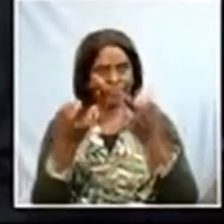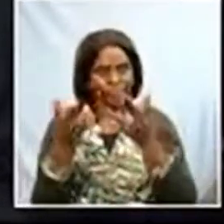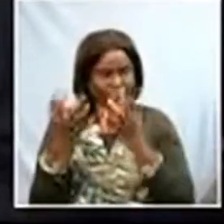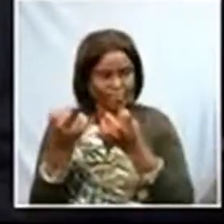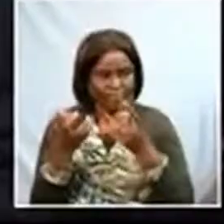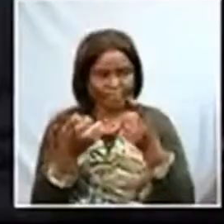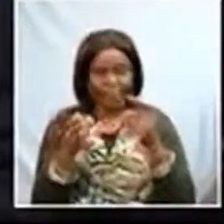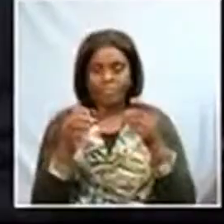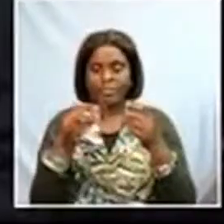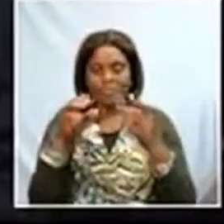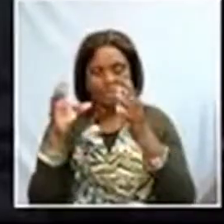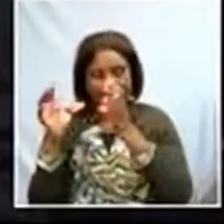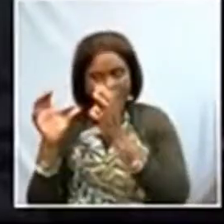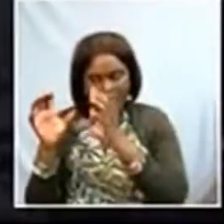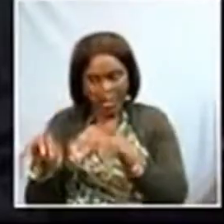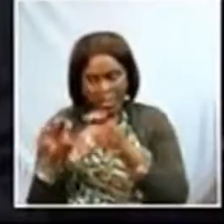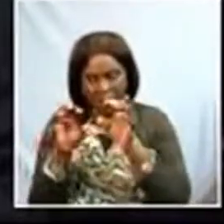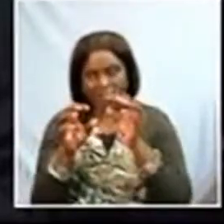he even cased them.